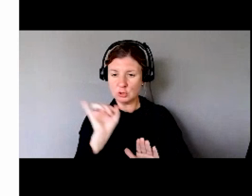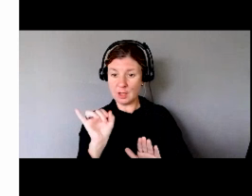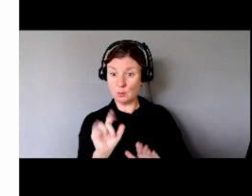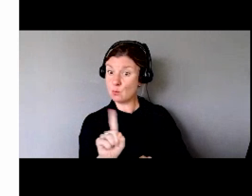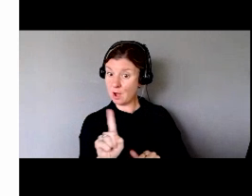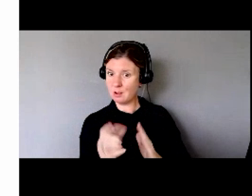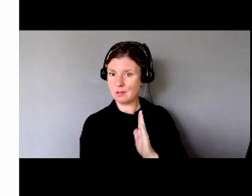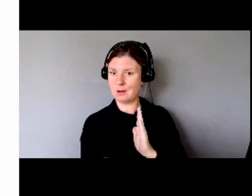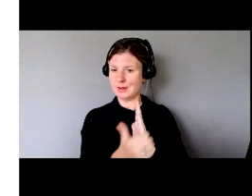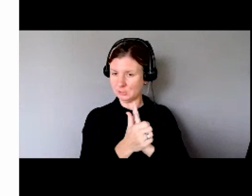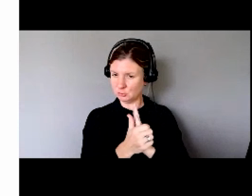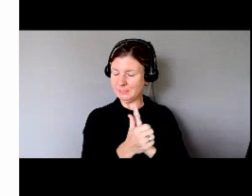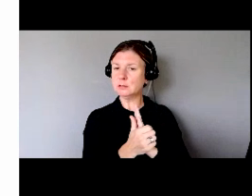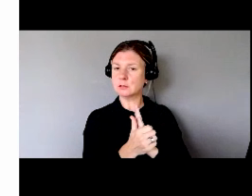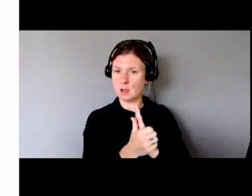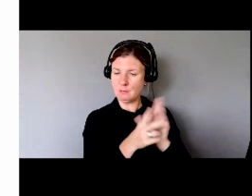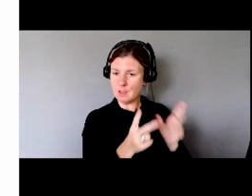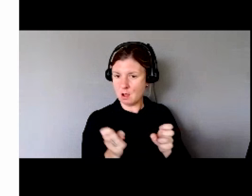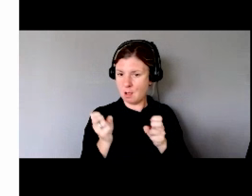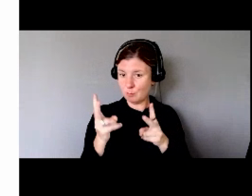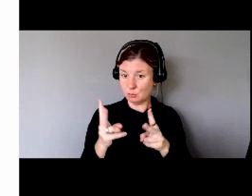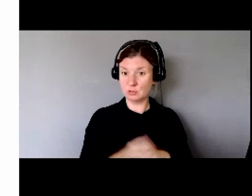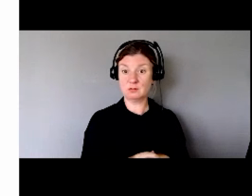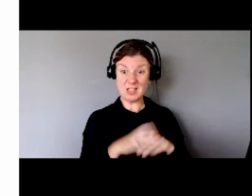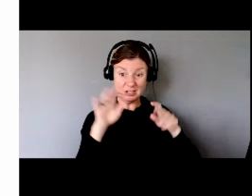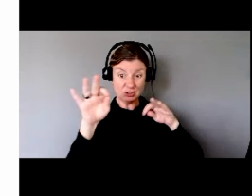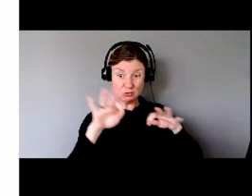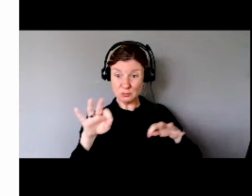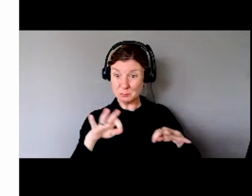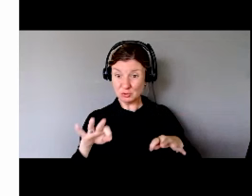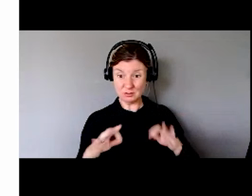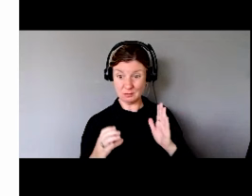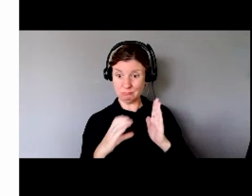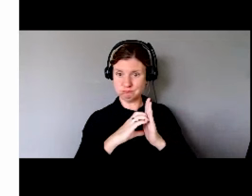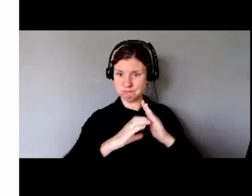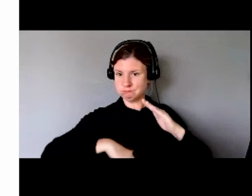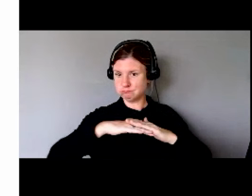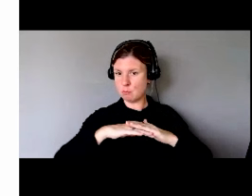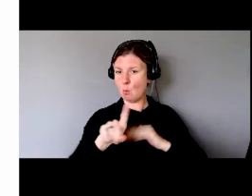upload. Note that the description section is 100 words max.